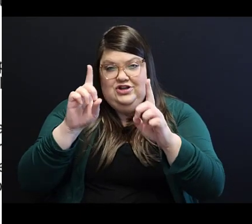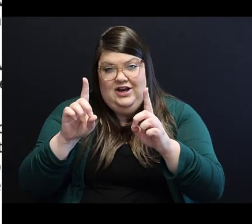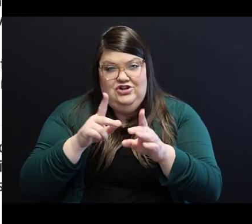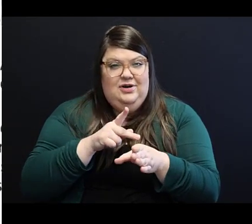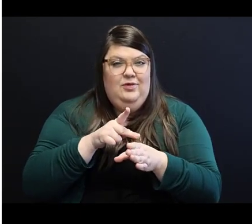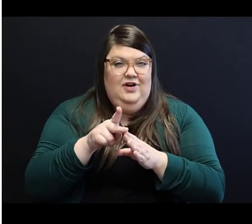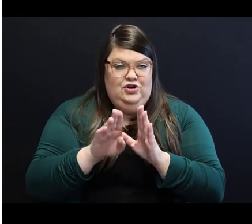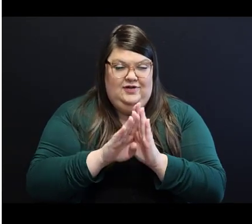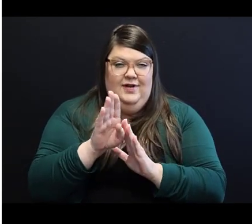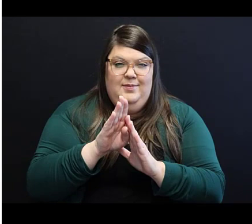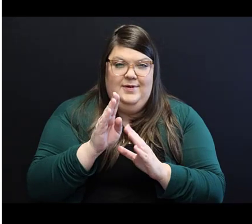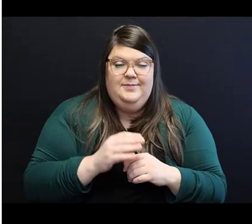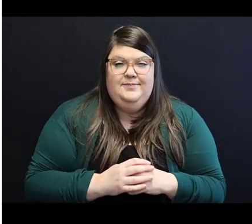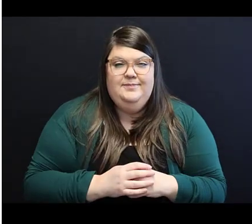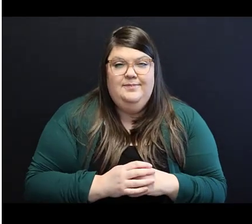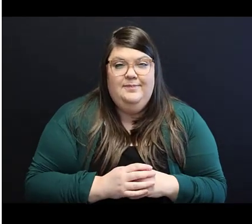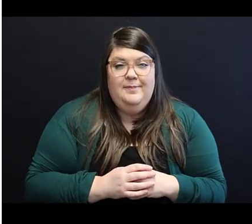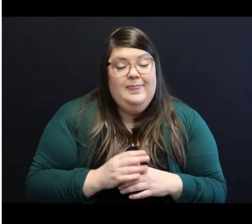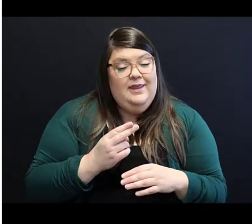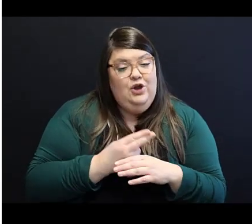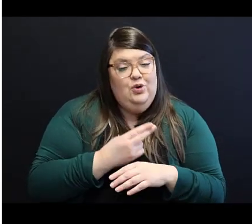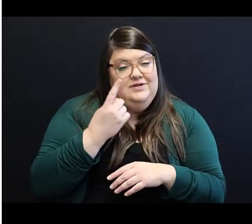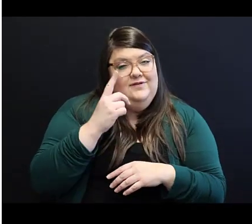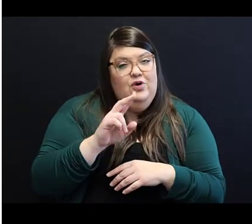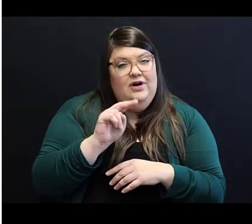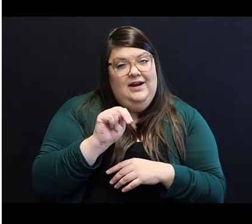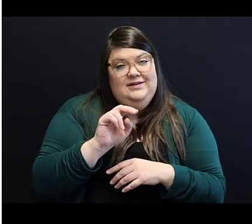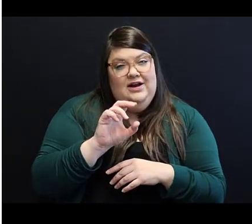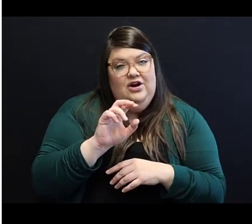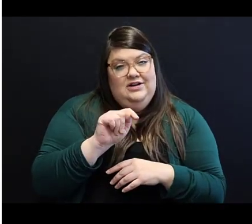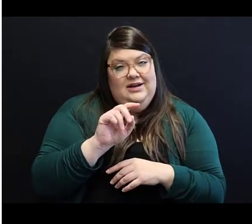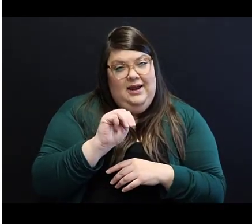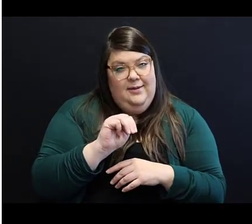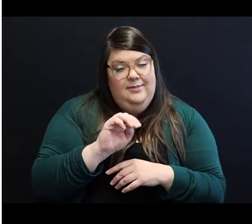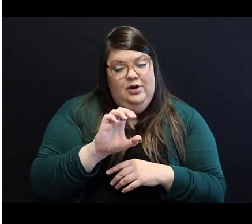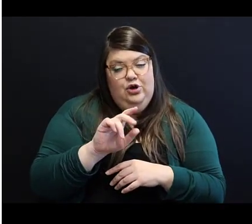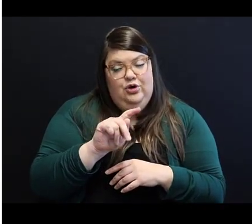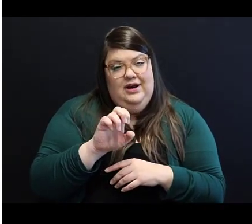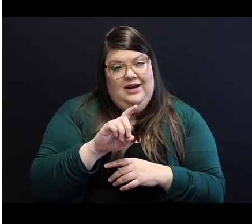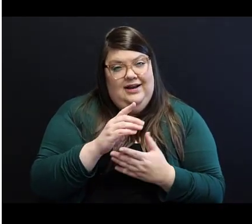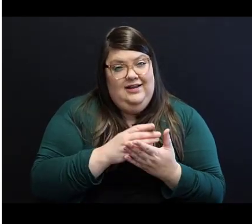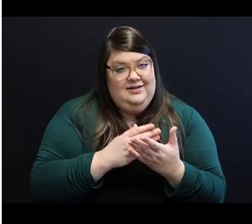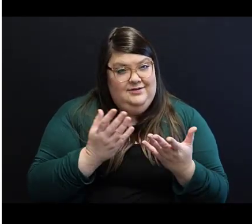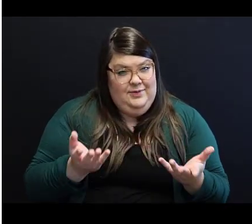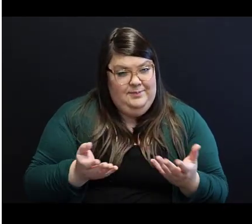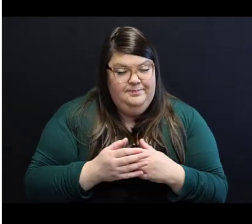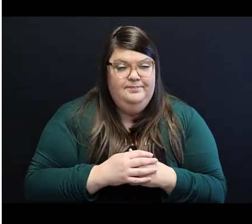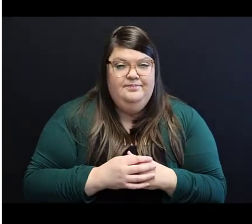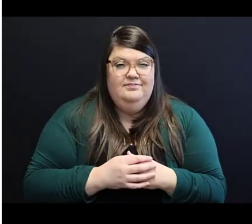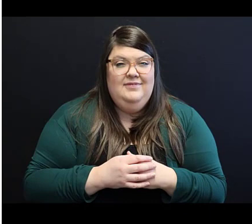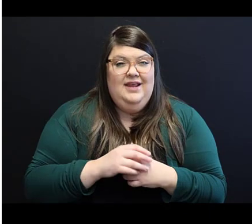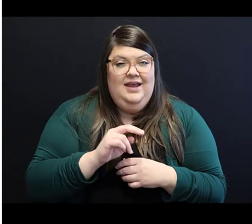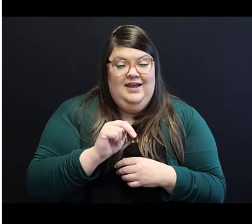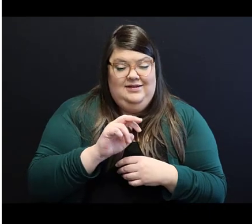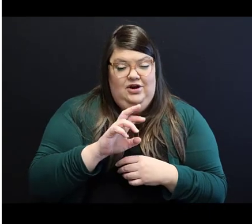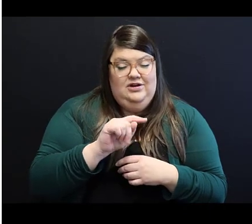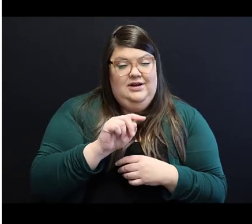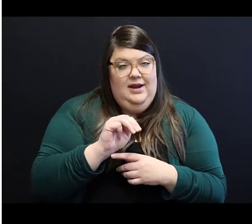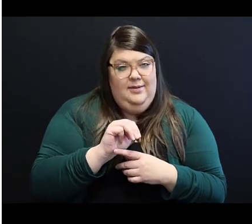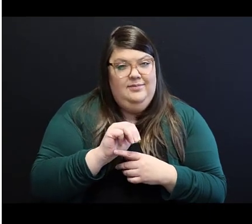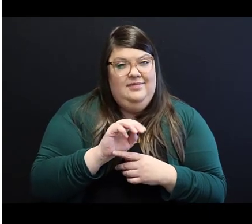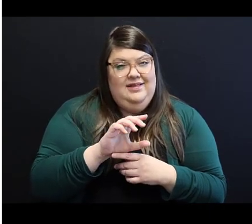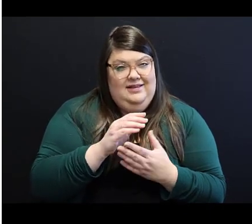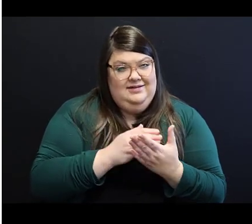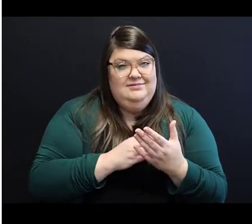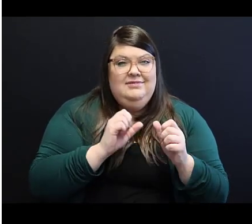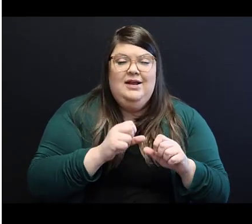development. Uses for the NCRTM Curated List. An NCRTM Curated List can be used for